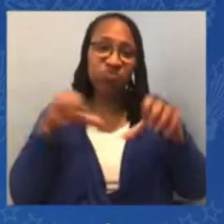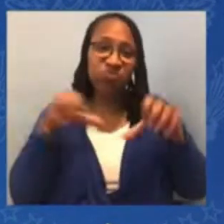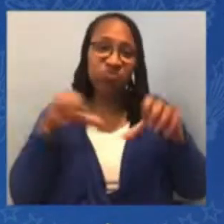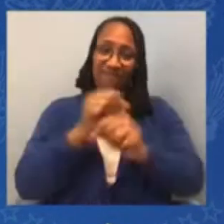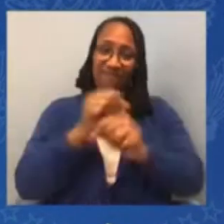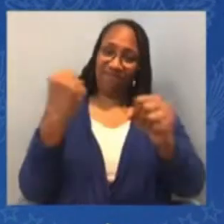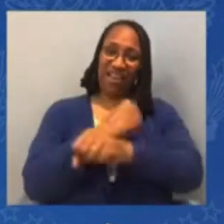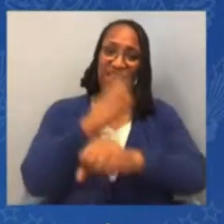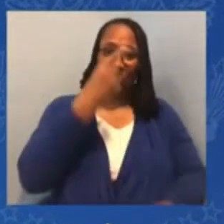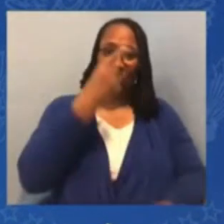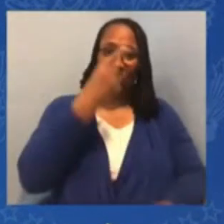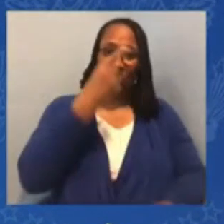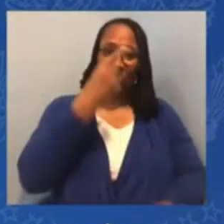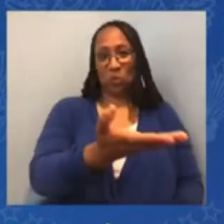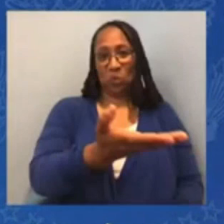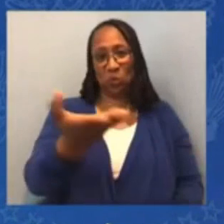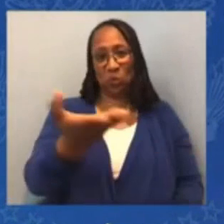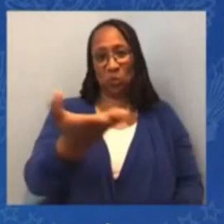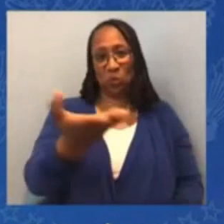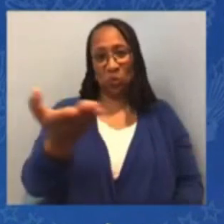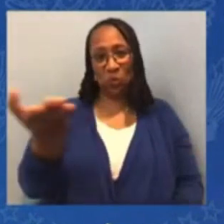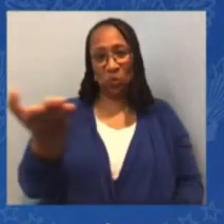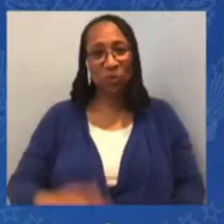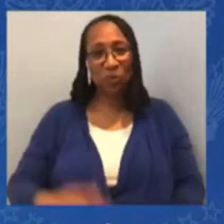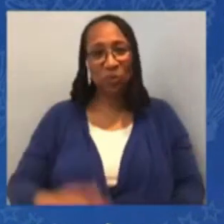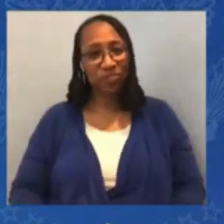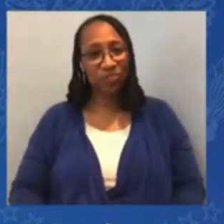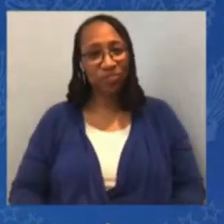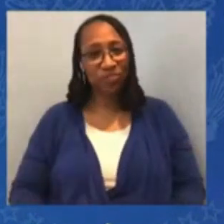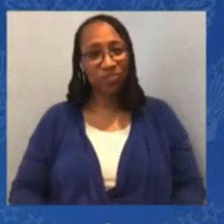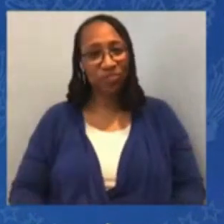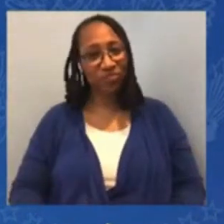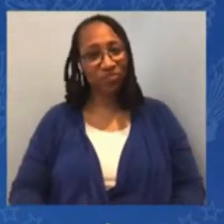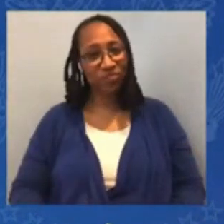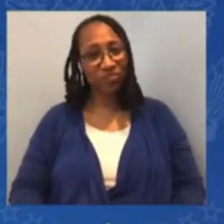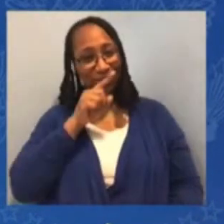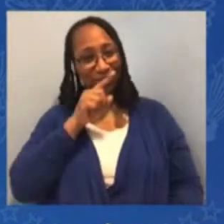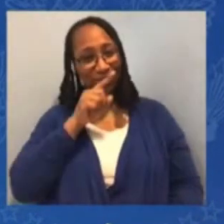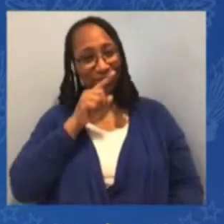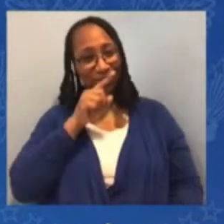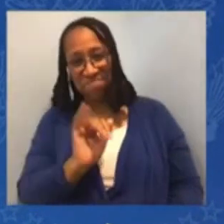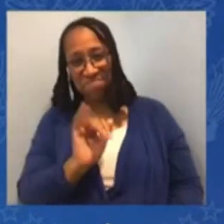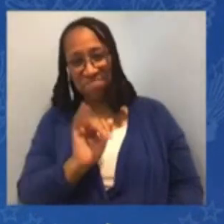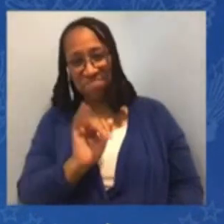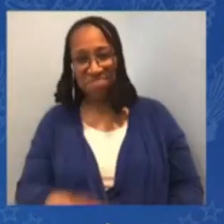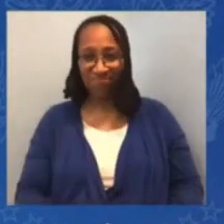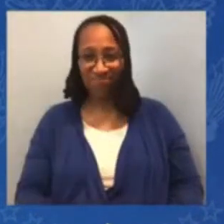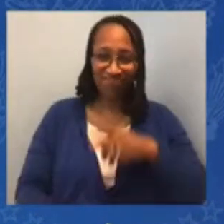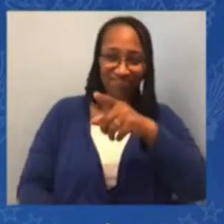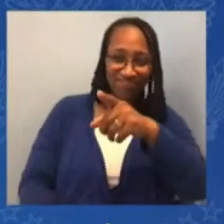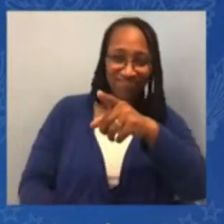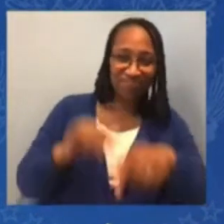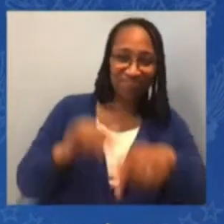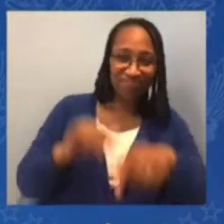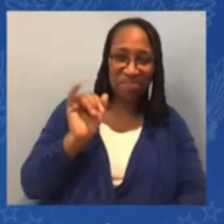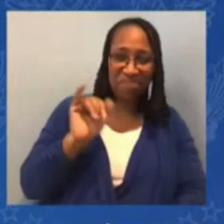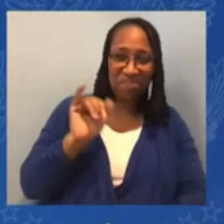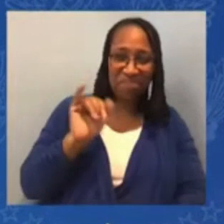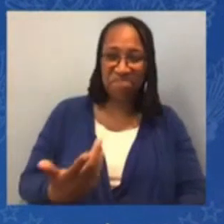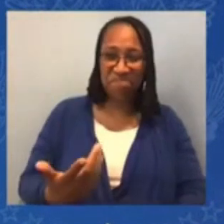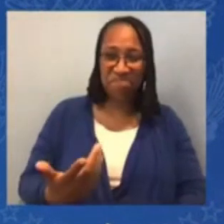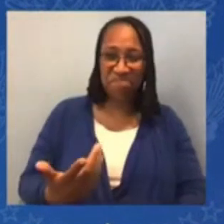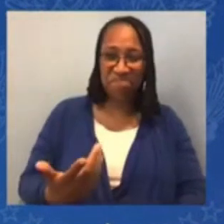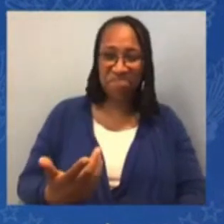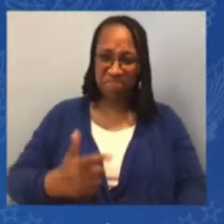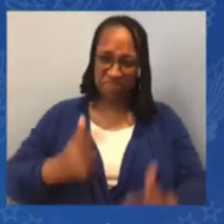as well. We will ban assault weapons in this country. We will ban multi-round magazines. We will